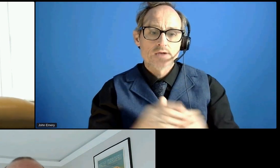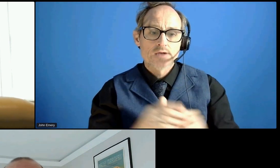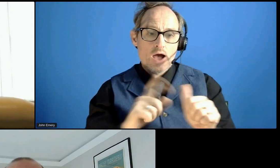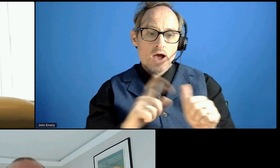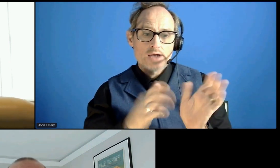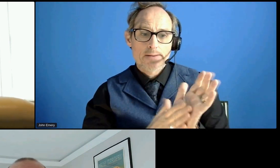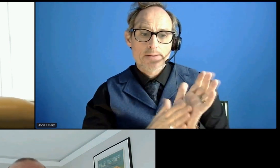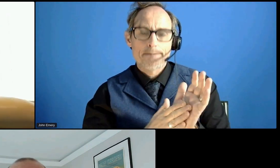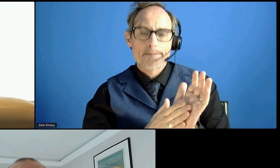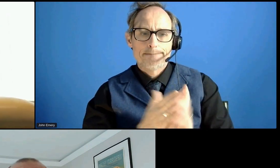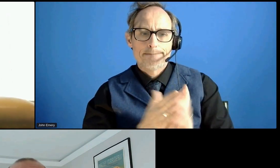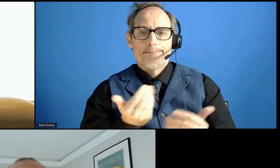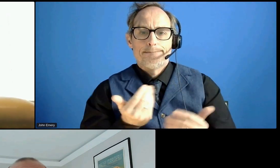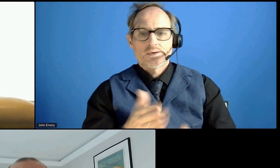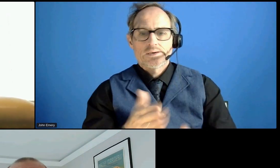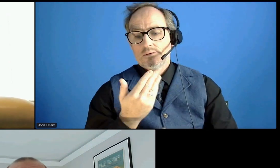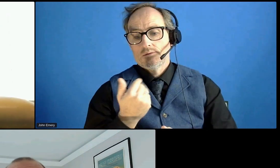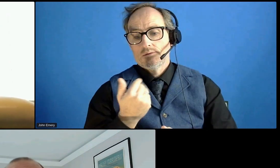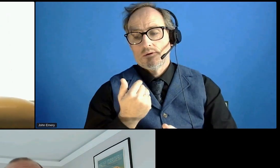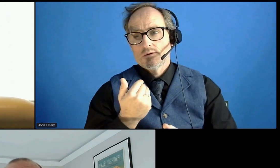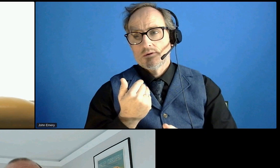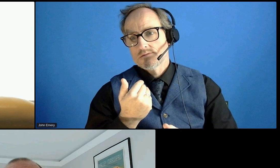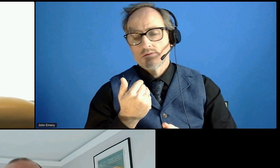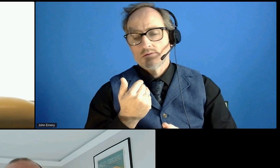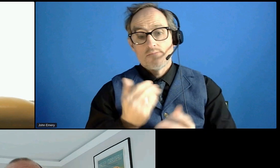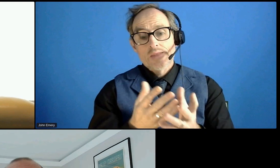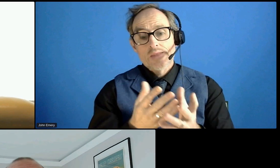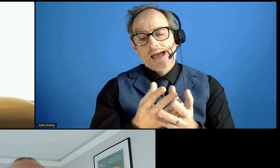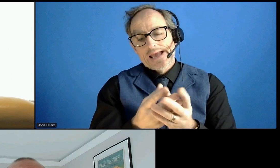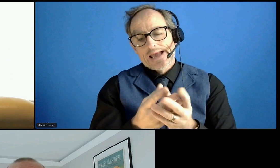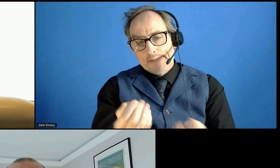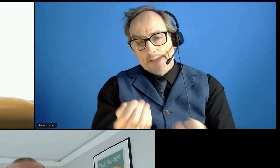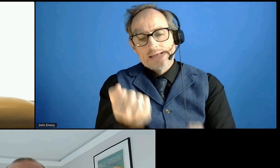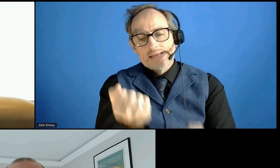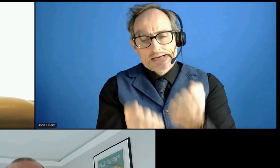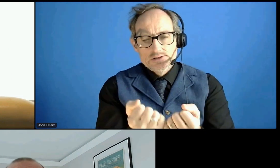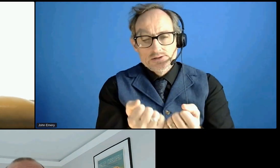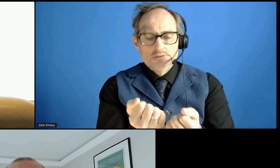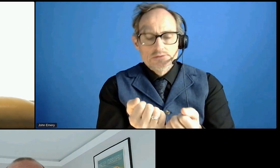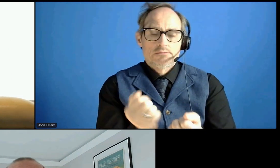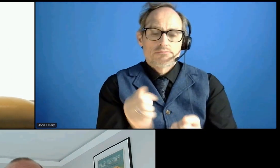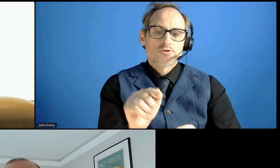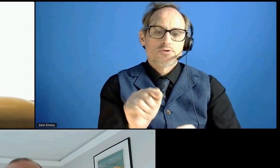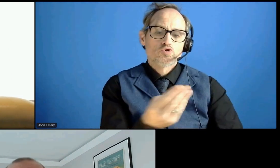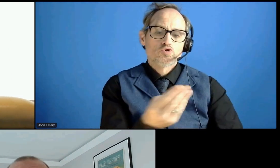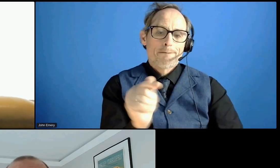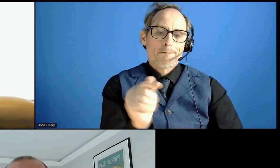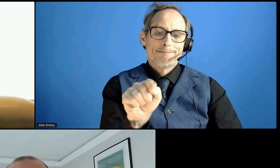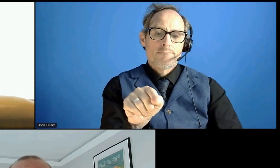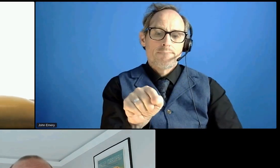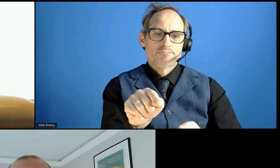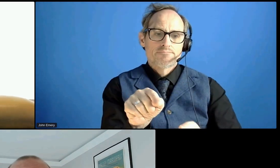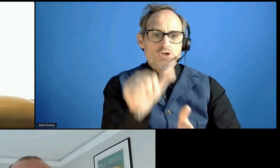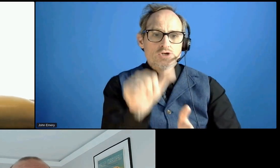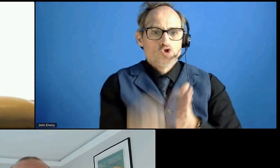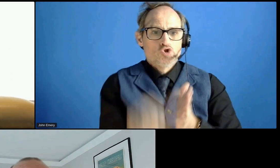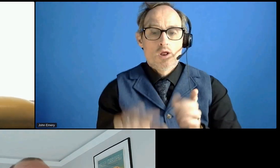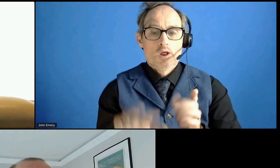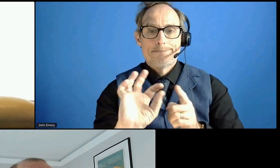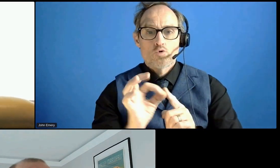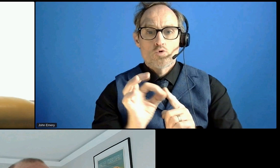of the gap analysis is the kind of start off phase is a survey that goes out to identified staff members.